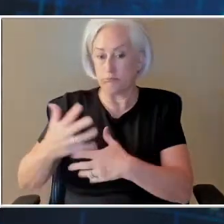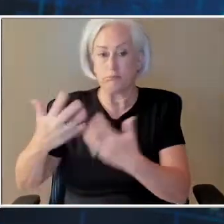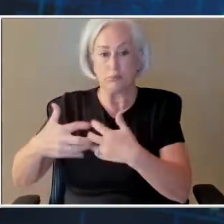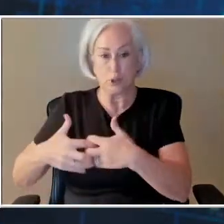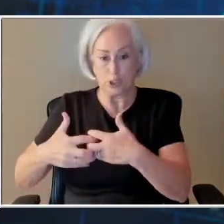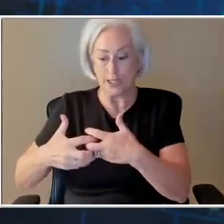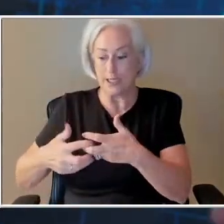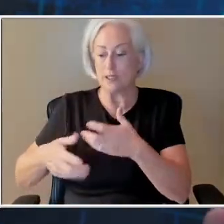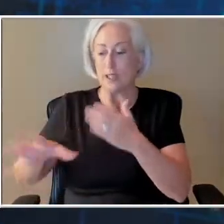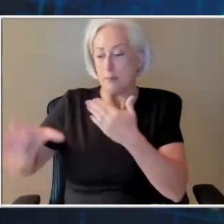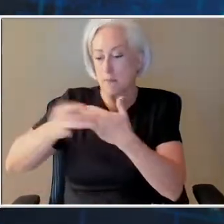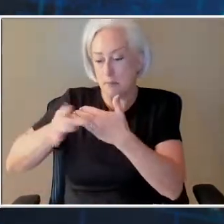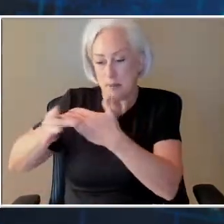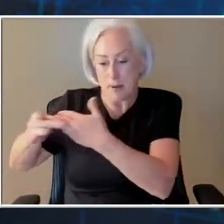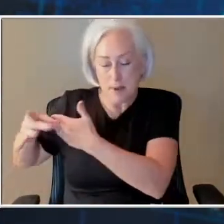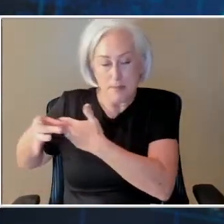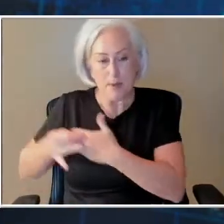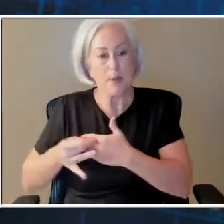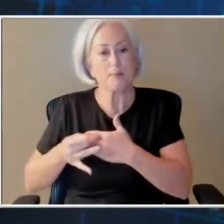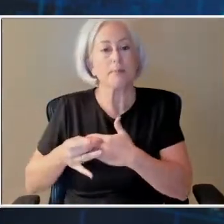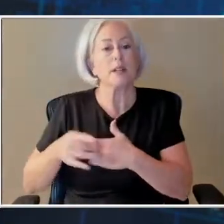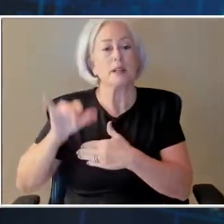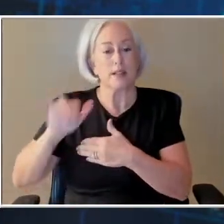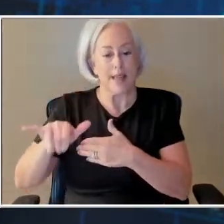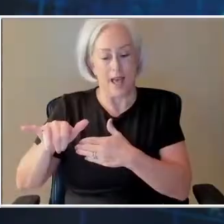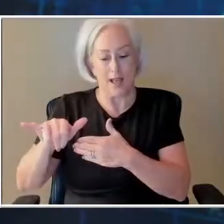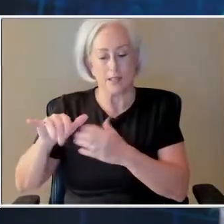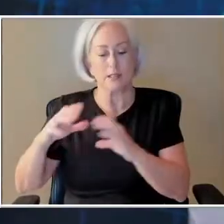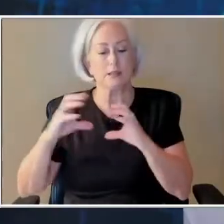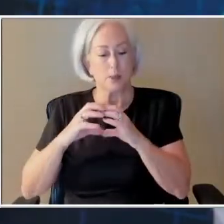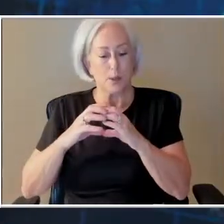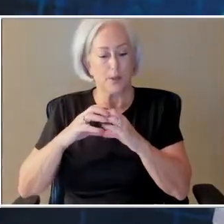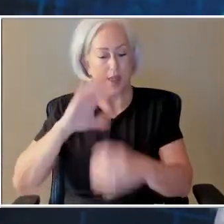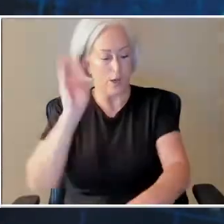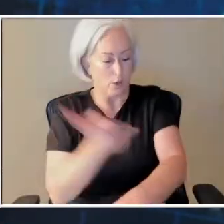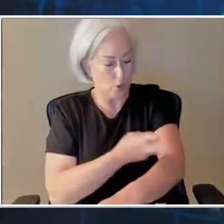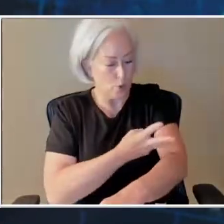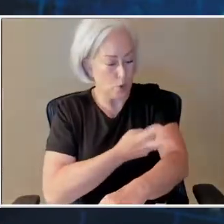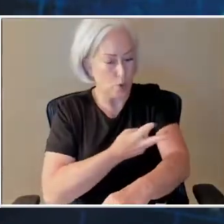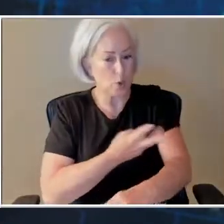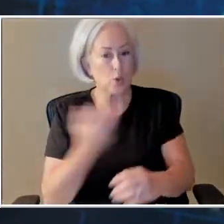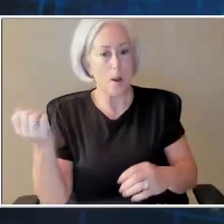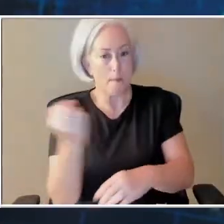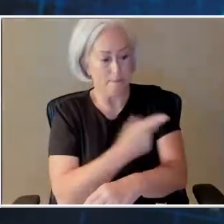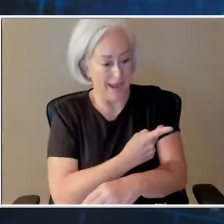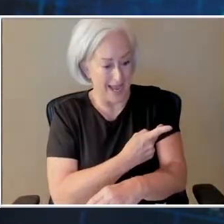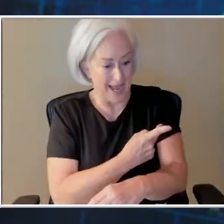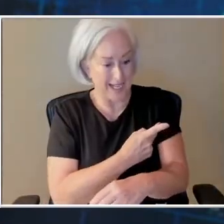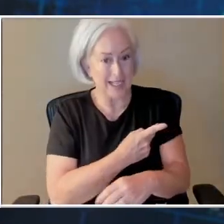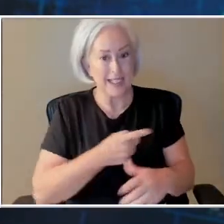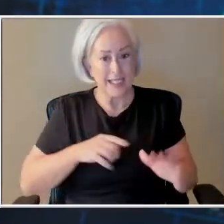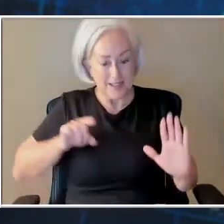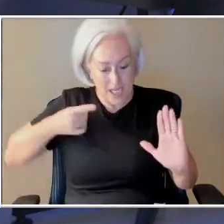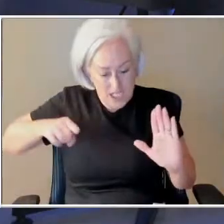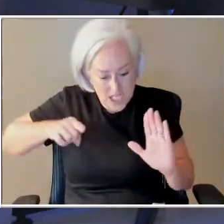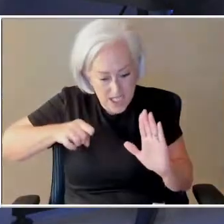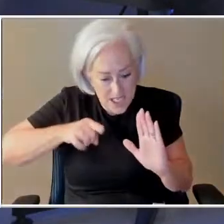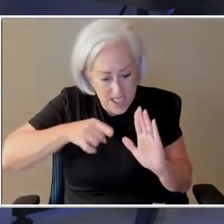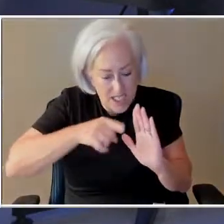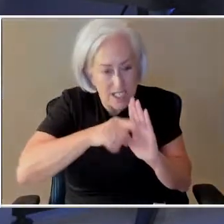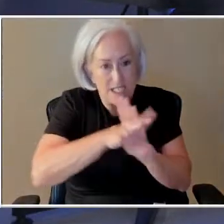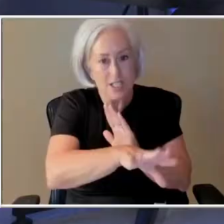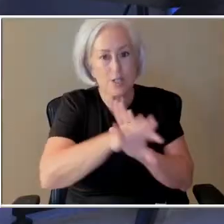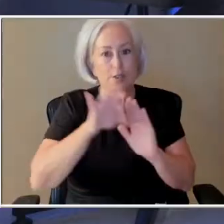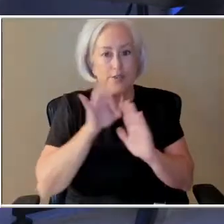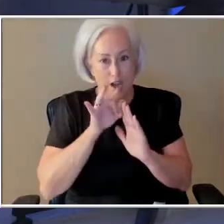here. We take patients like Lou, we give her a small dose of chemotherapy just to move other T cells so we can give it room. To like clear the field? Clear the field. Okay.